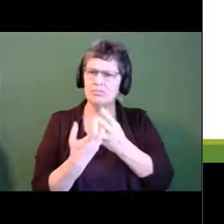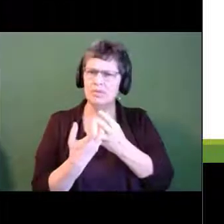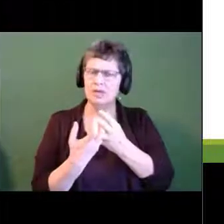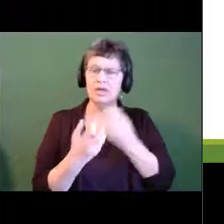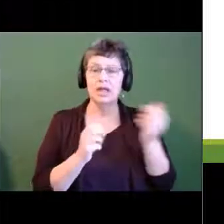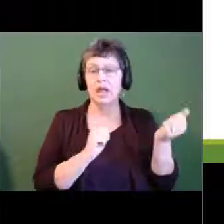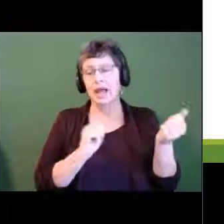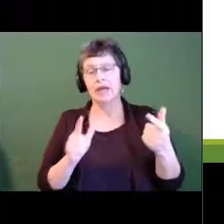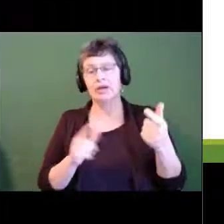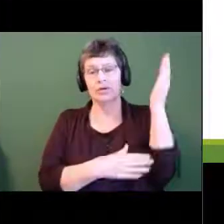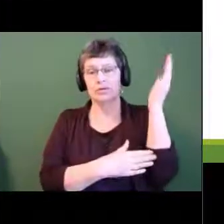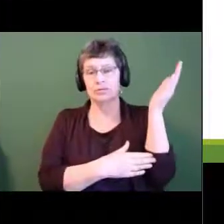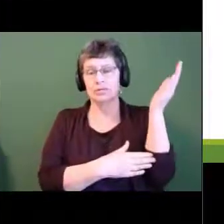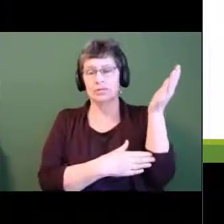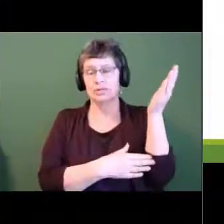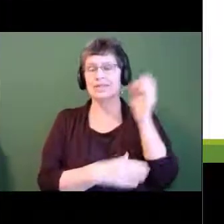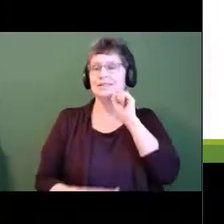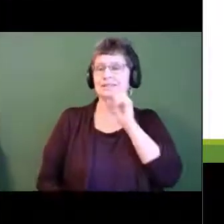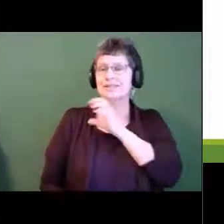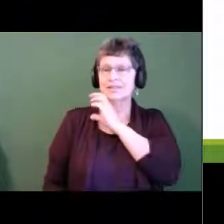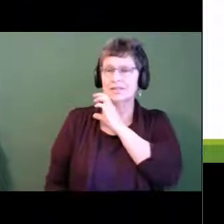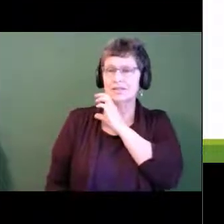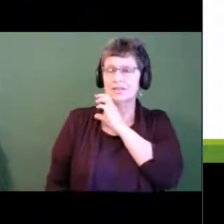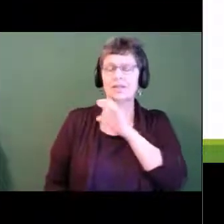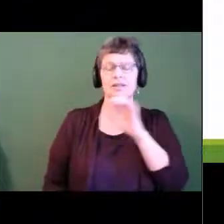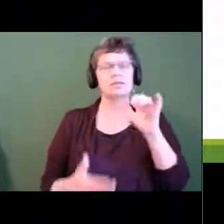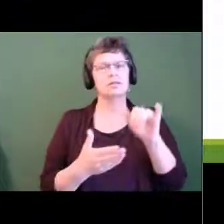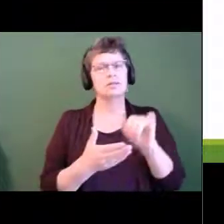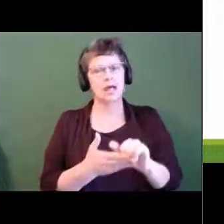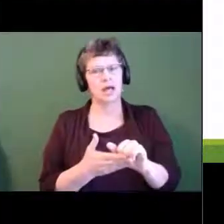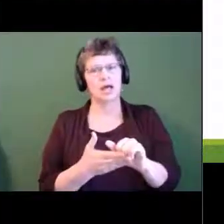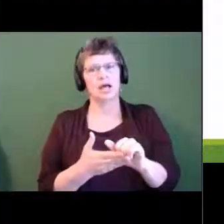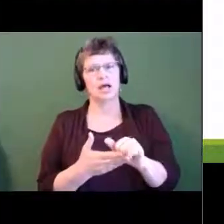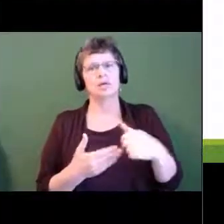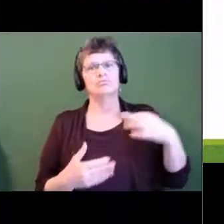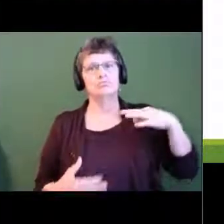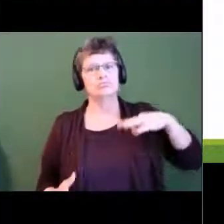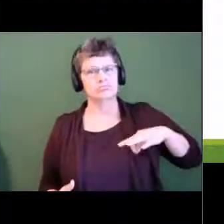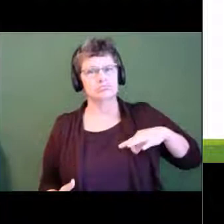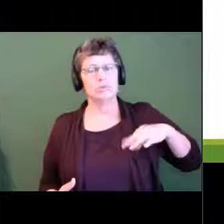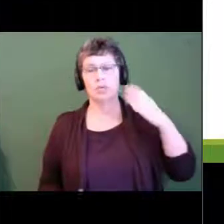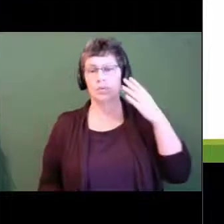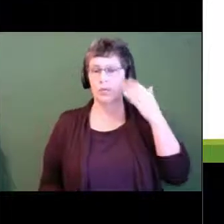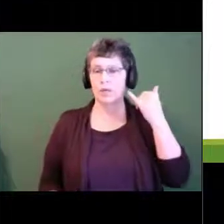and also about ageism. That was useful, I think, in terms of making people